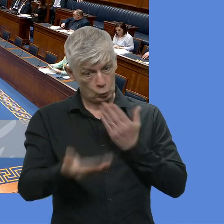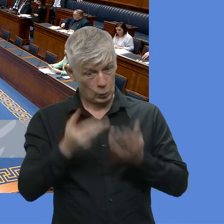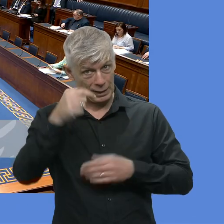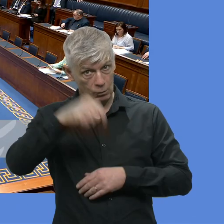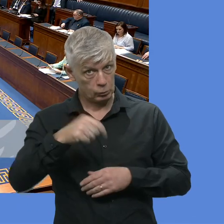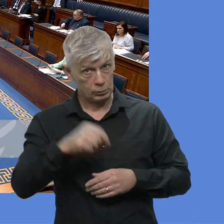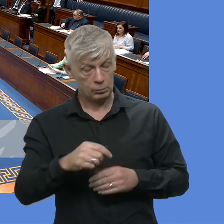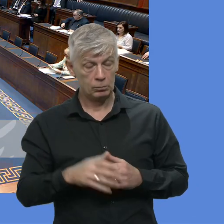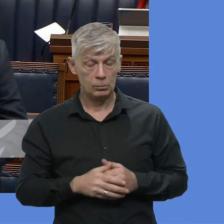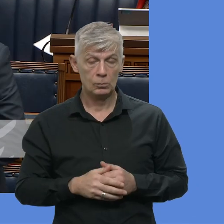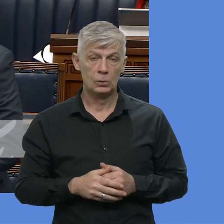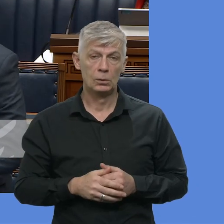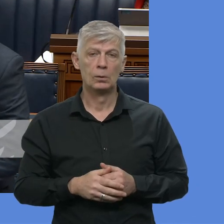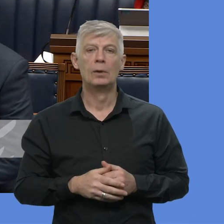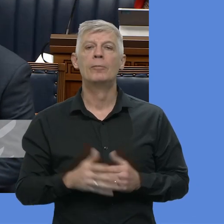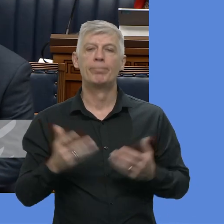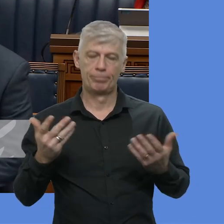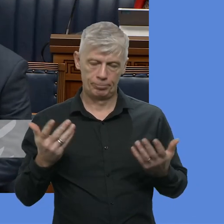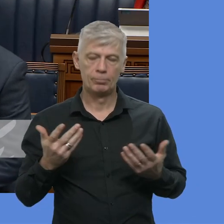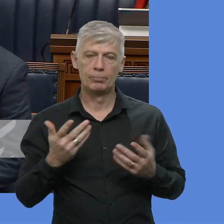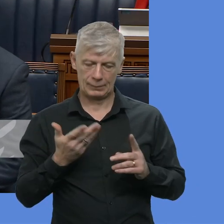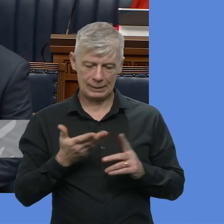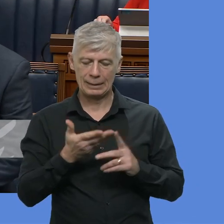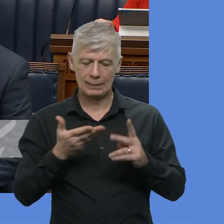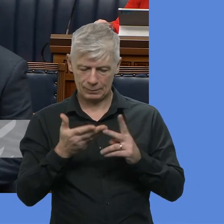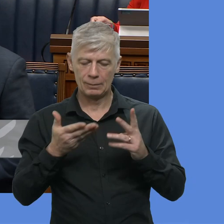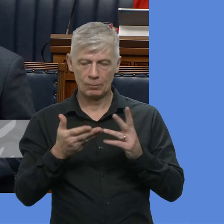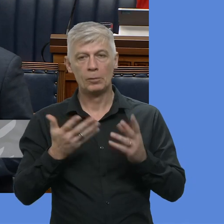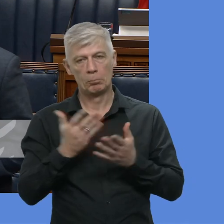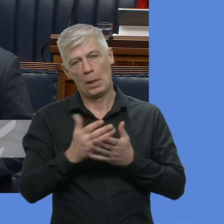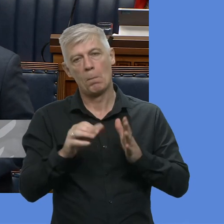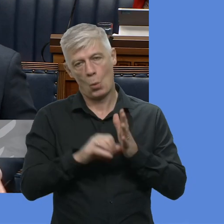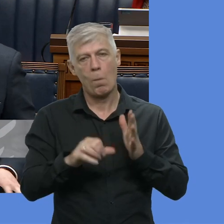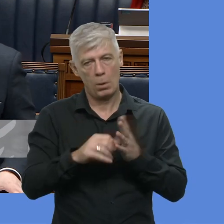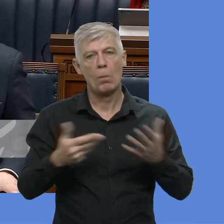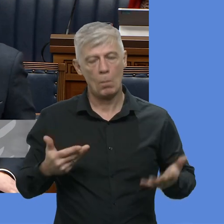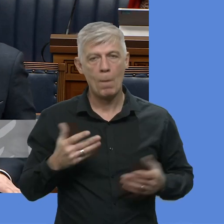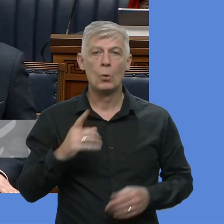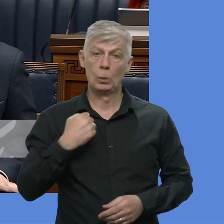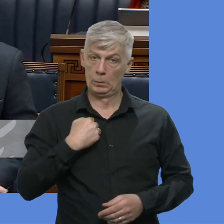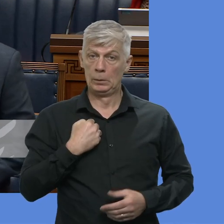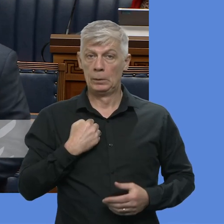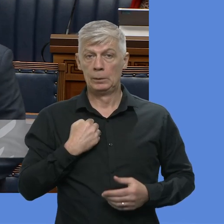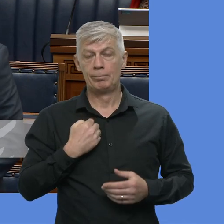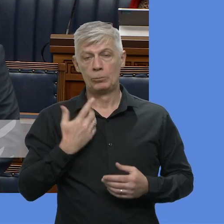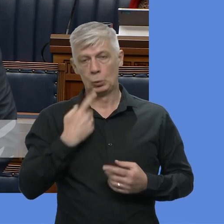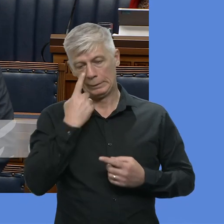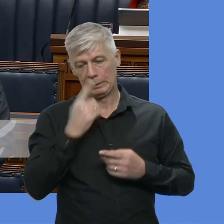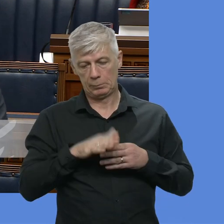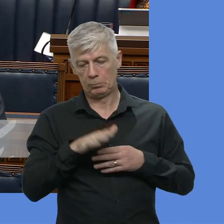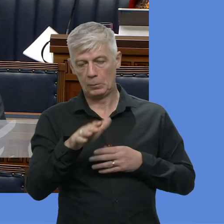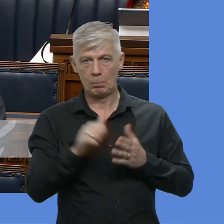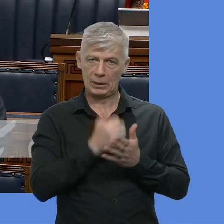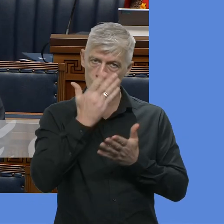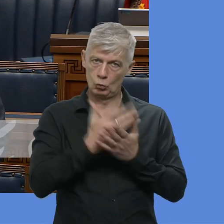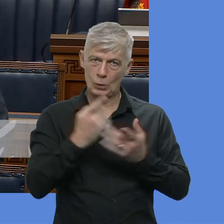you. Mr Speaker, that has, of course, been identified as a problem. It's something that I want to see addressed and ensure that we have the right number of